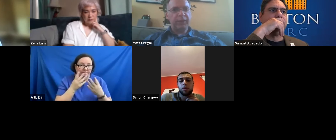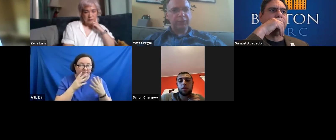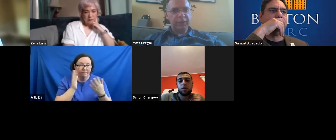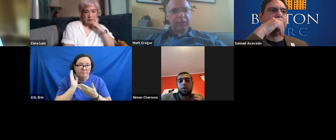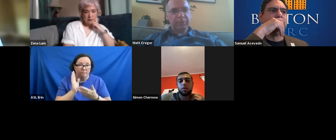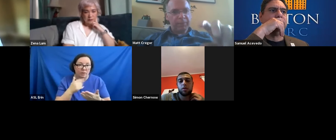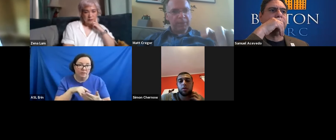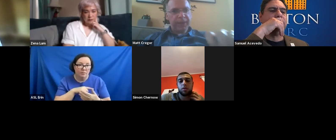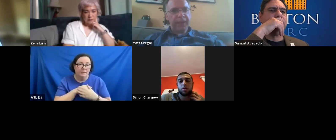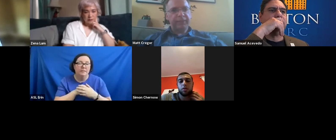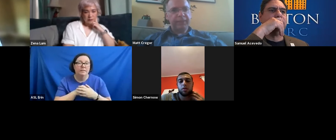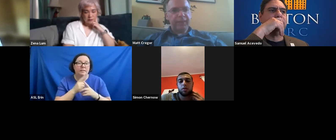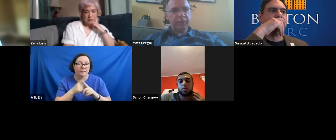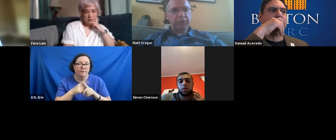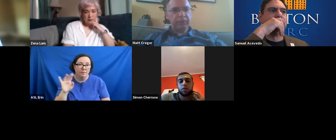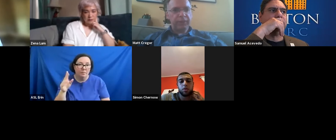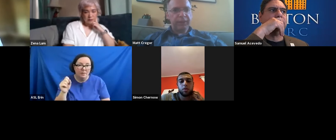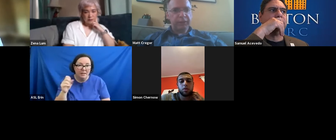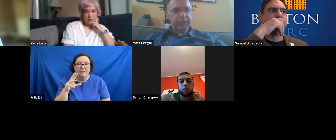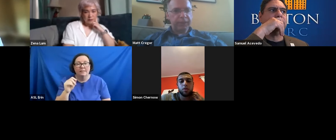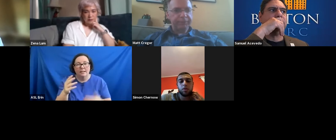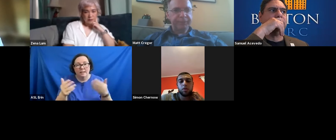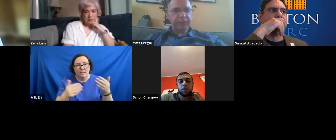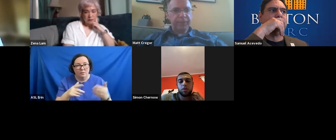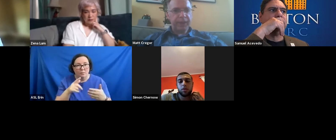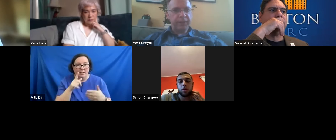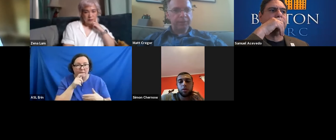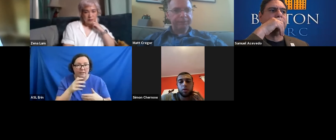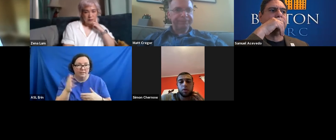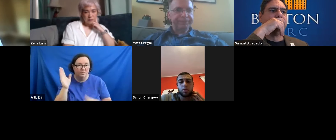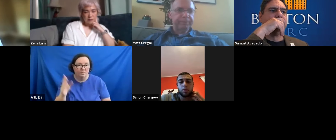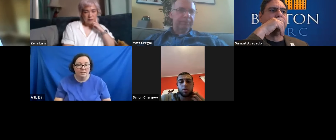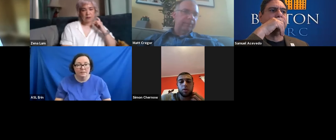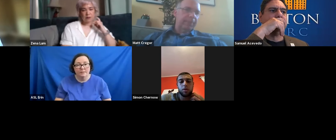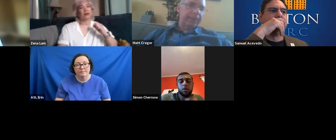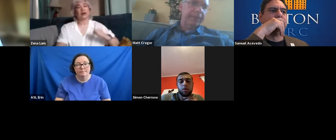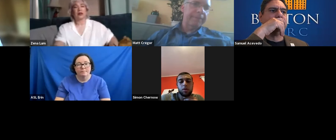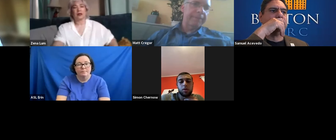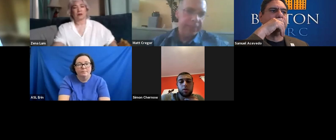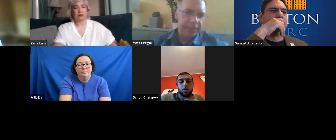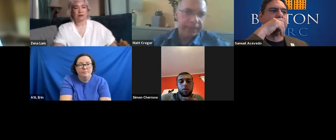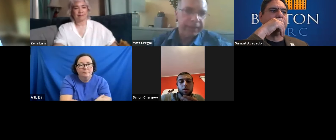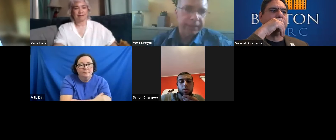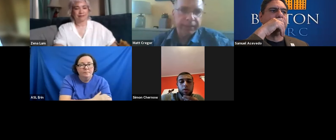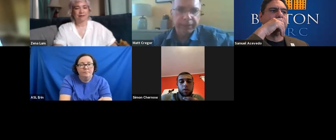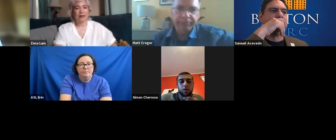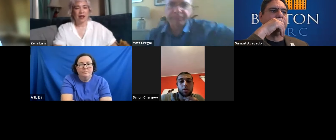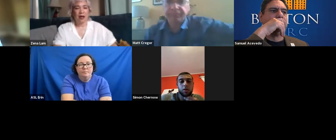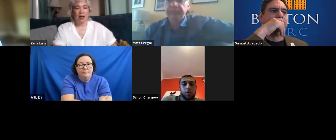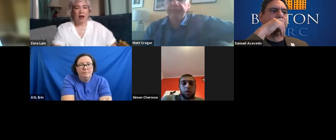brought to us by BPS and those we've invited to speak. Thank you. Thank you. Ms. Lum?